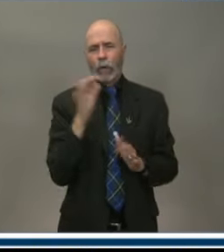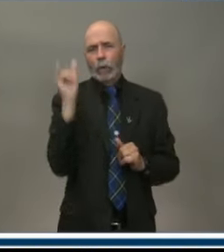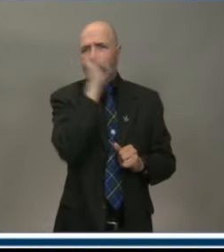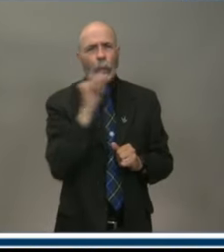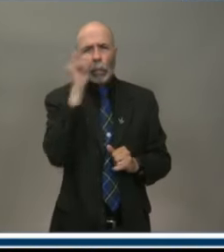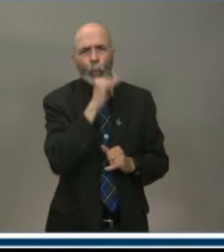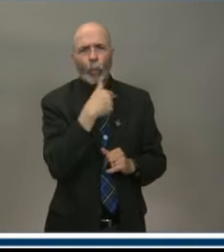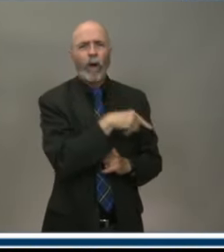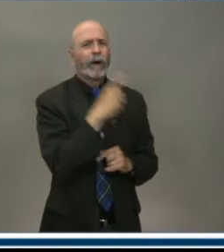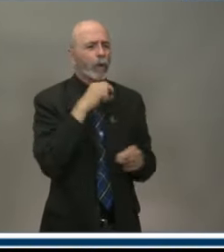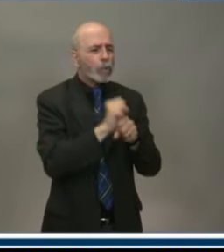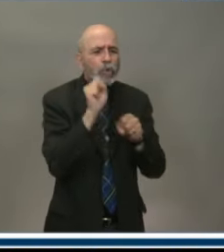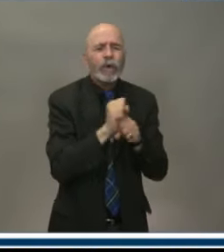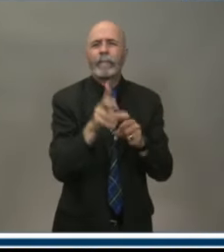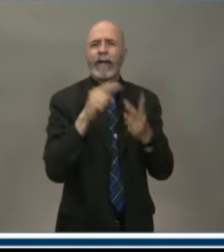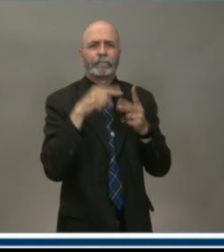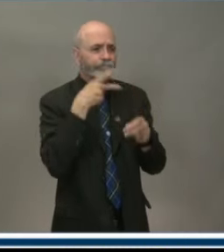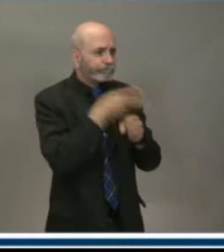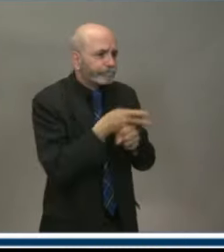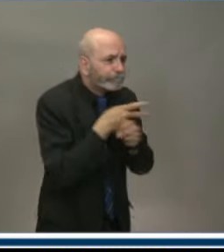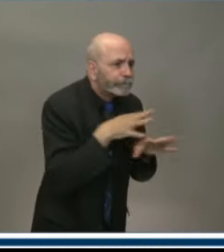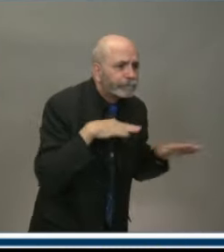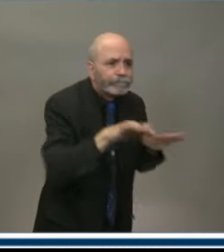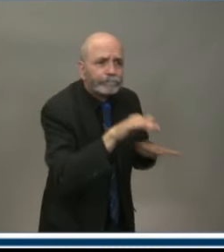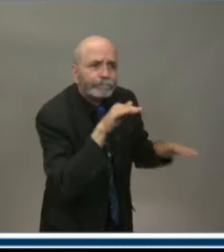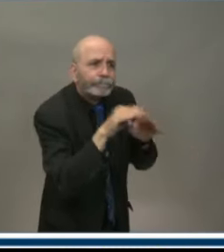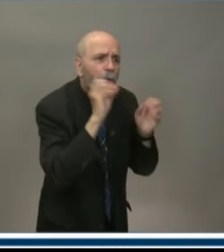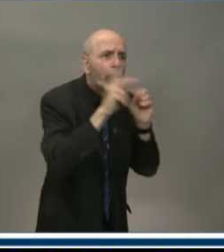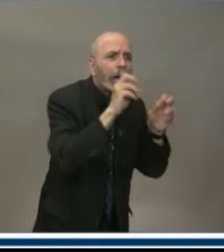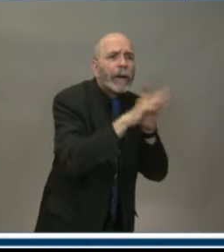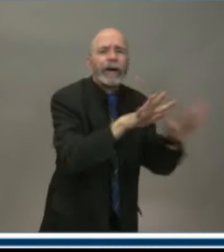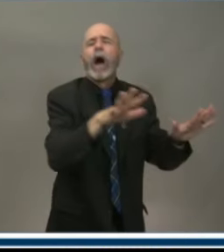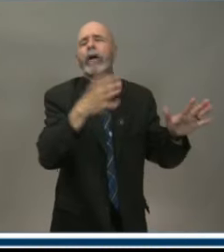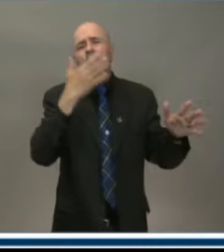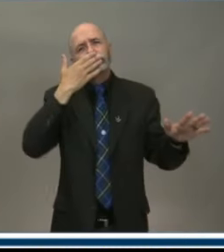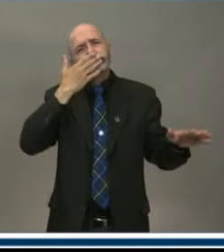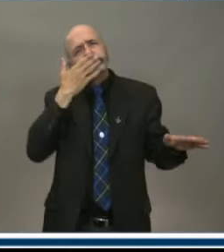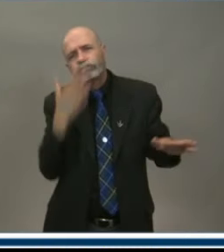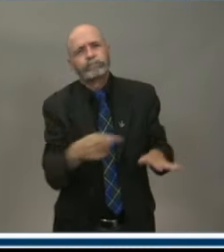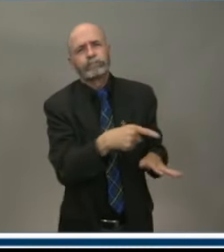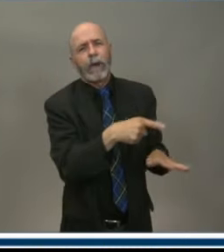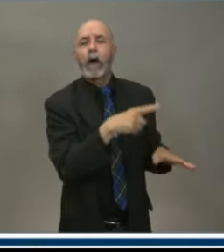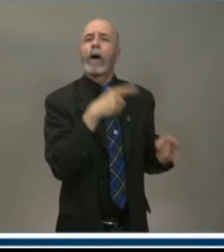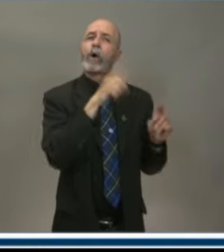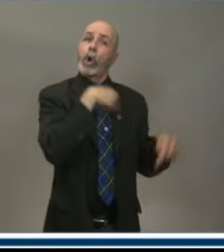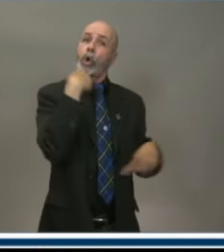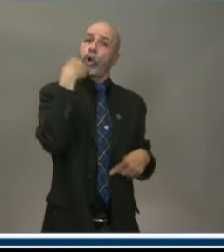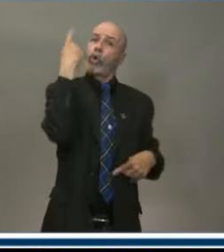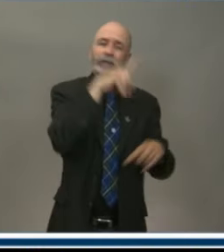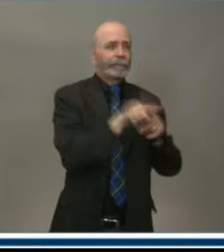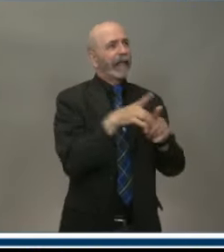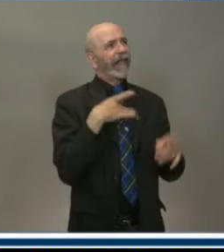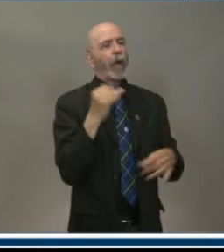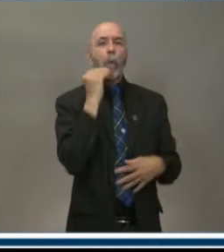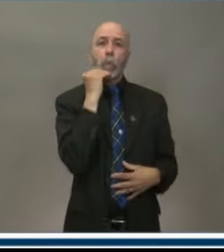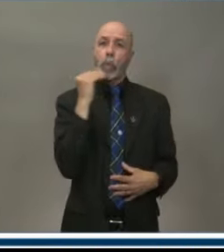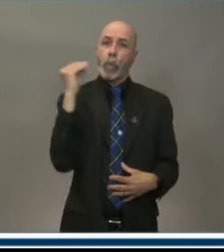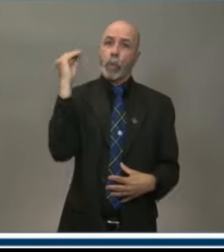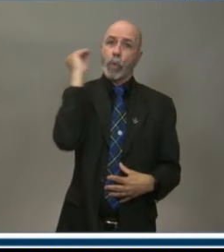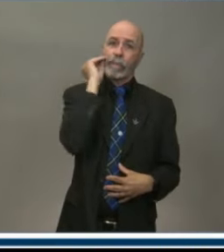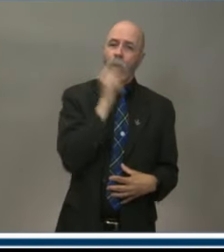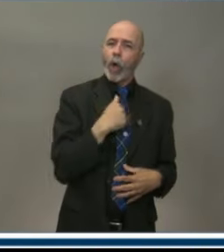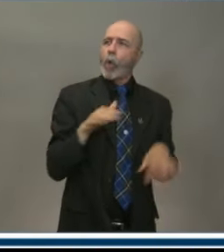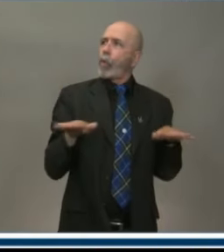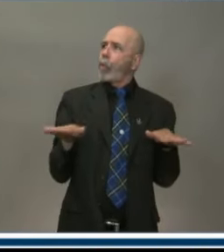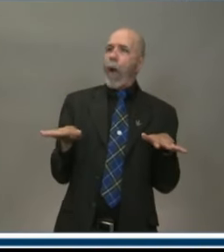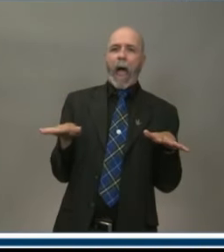for in a way. It really is, they make it their home. And our loved ones are in these facilities feel like